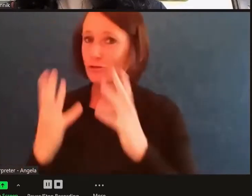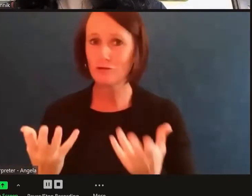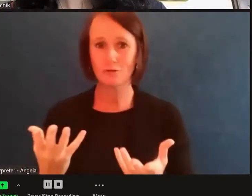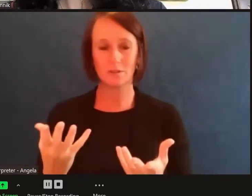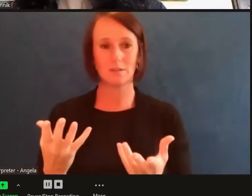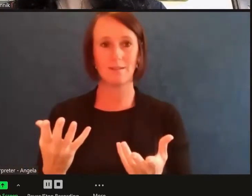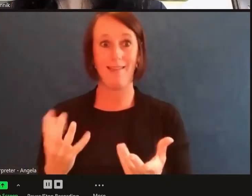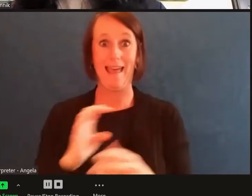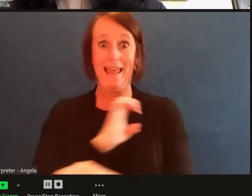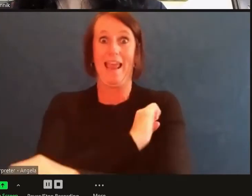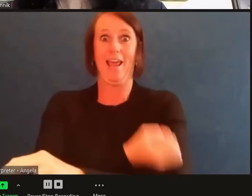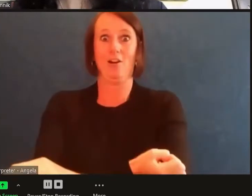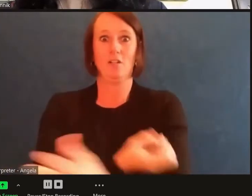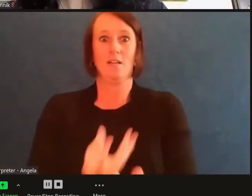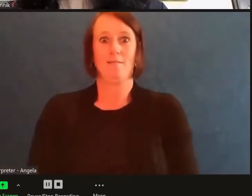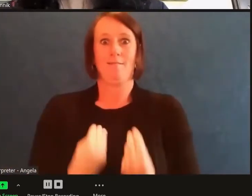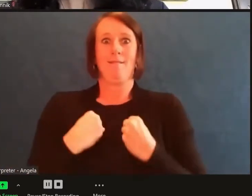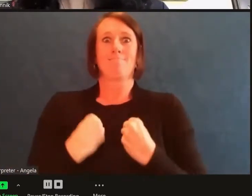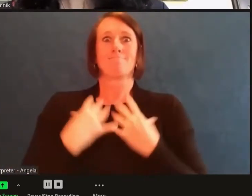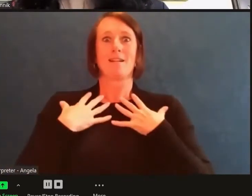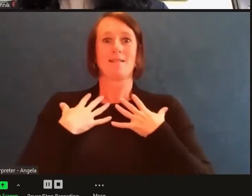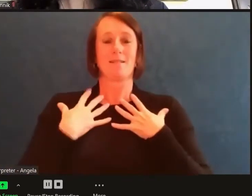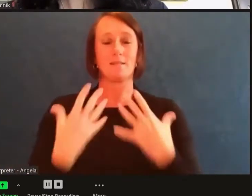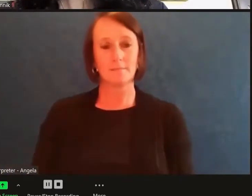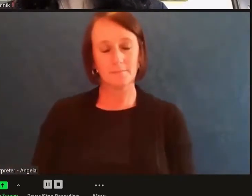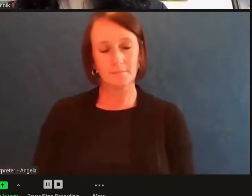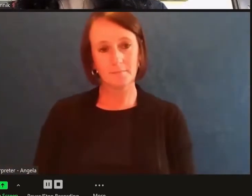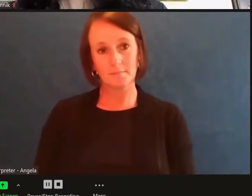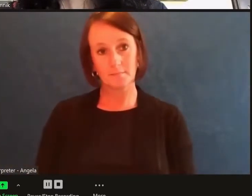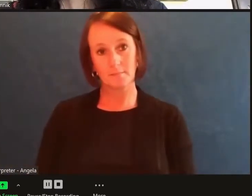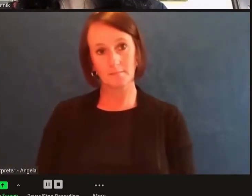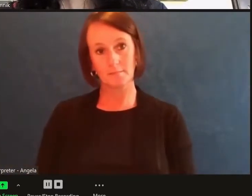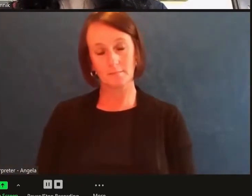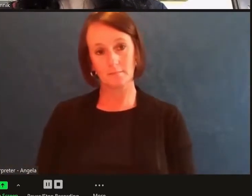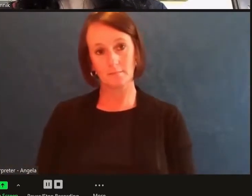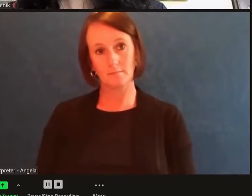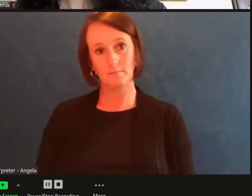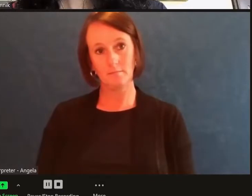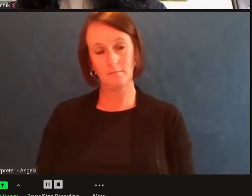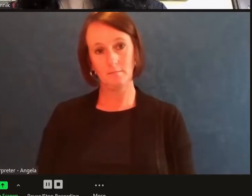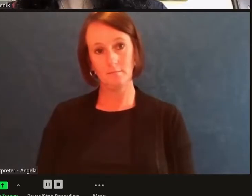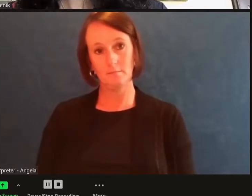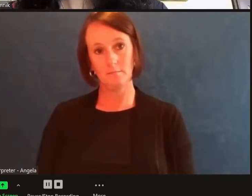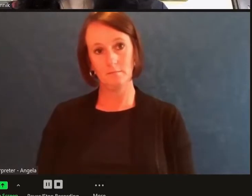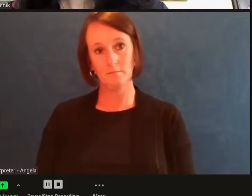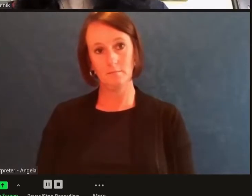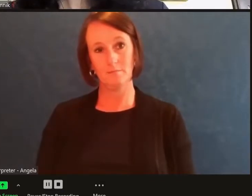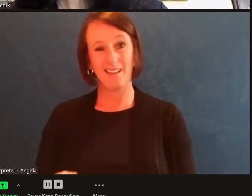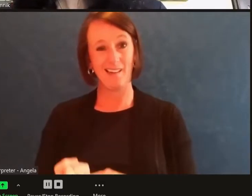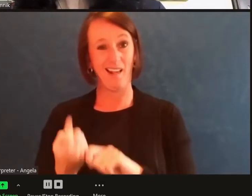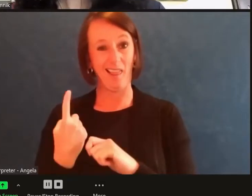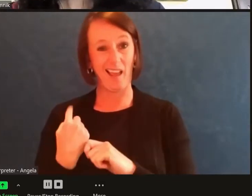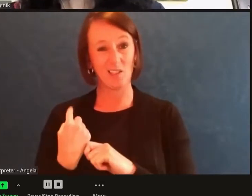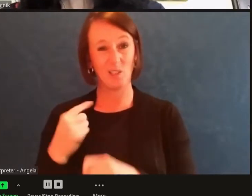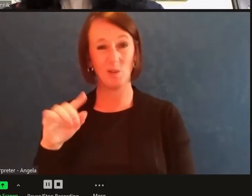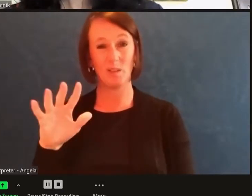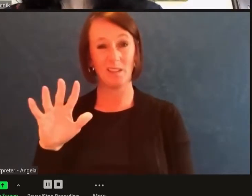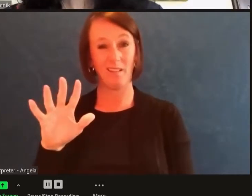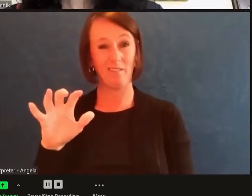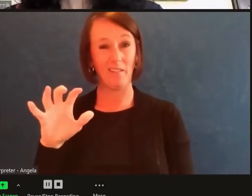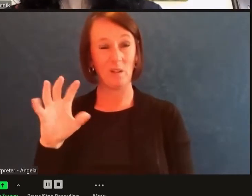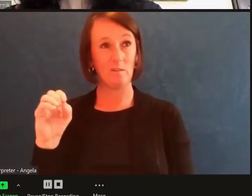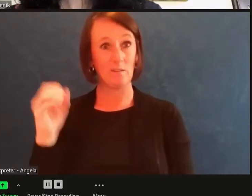them. And it's, I think last year I was on schedule to do close to 550 presentations before the pandemic